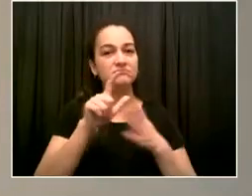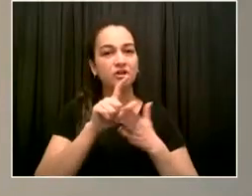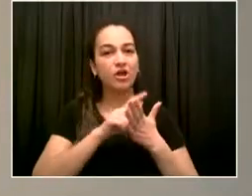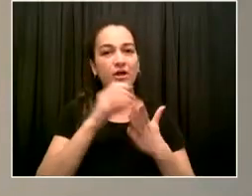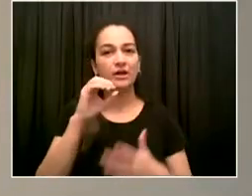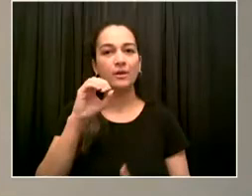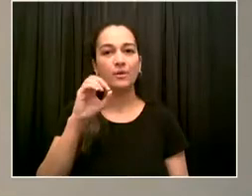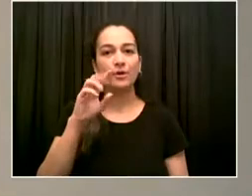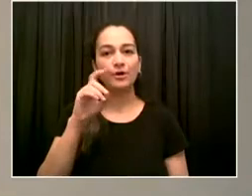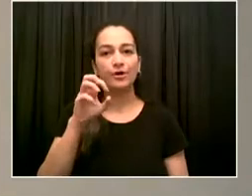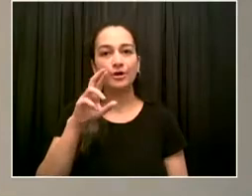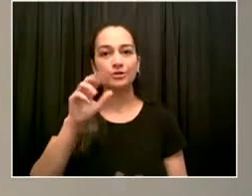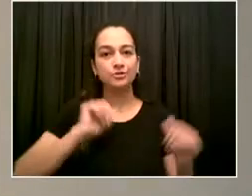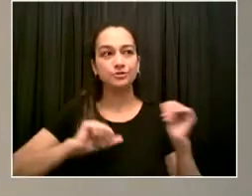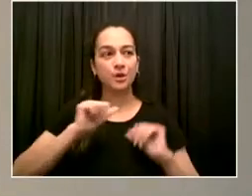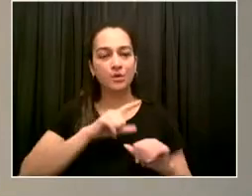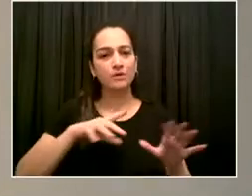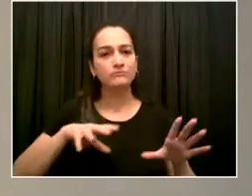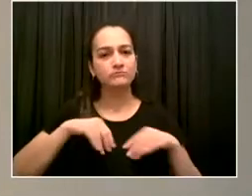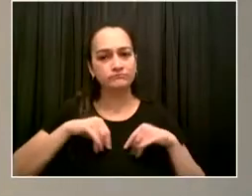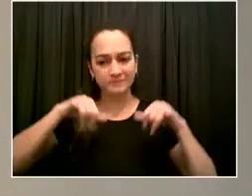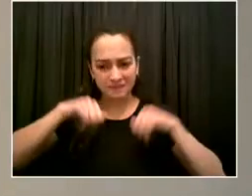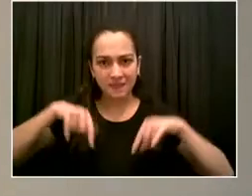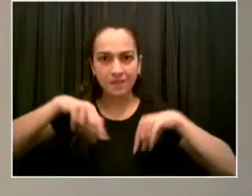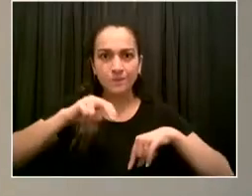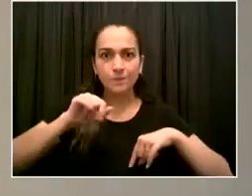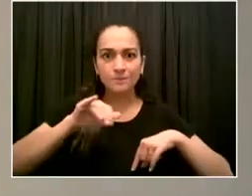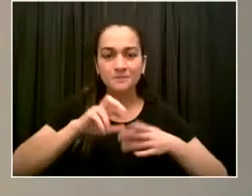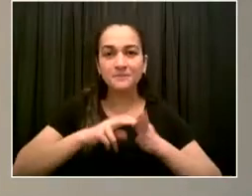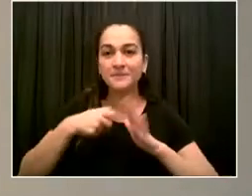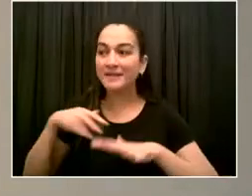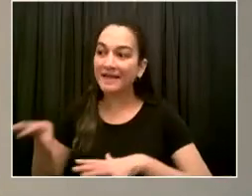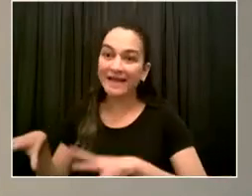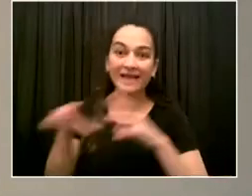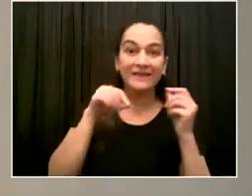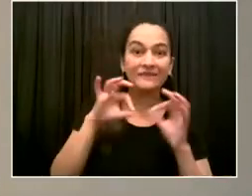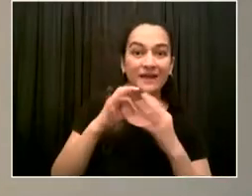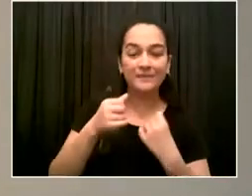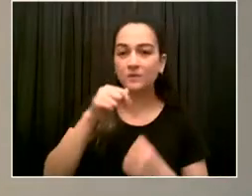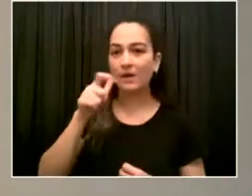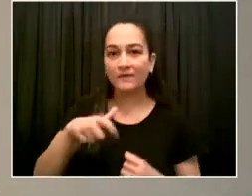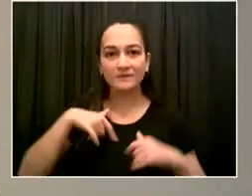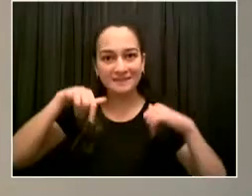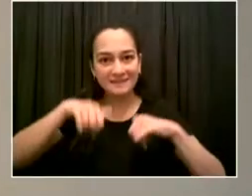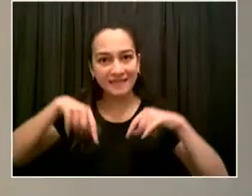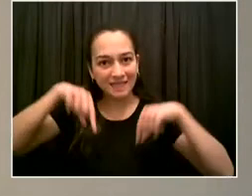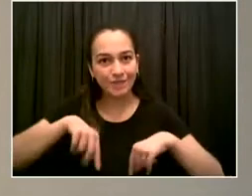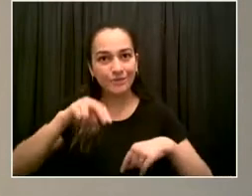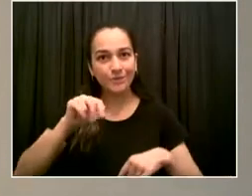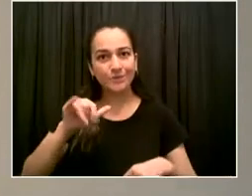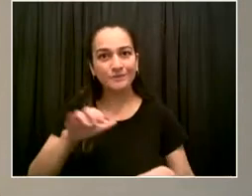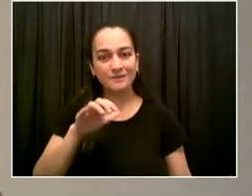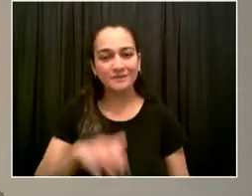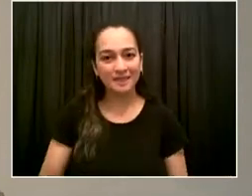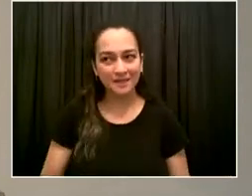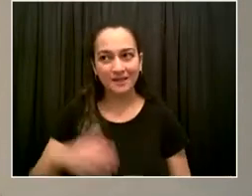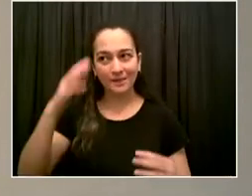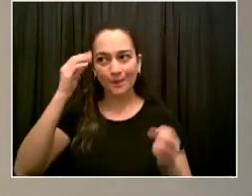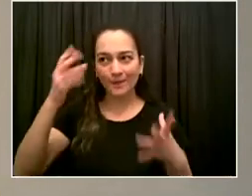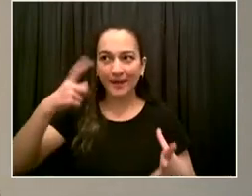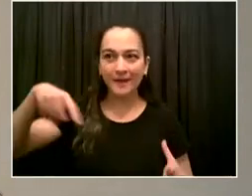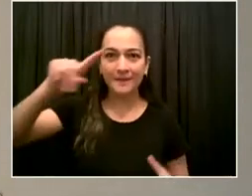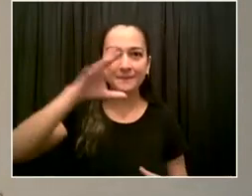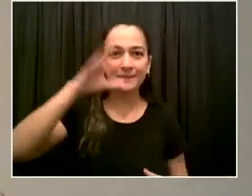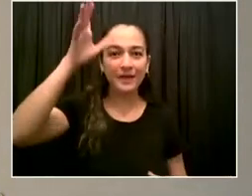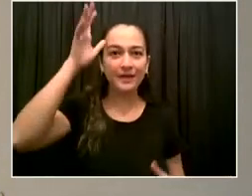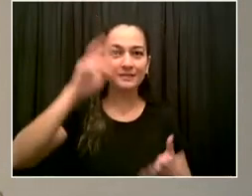these thousands and thousands of people who make their livelihood on the film and television industry in New York. I'm grateful that that is, it is